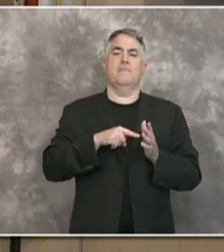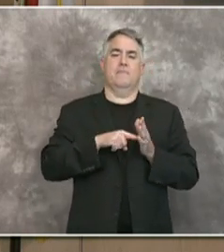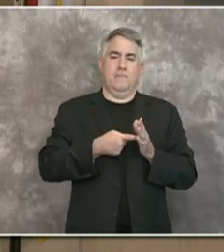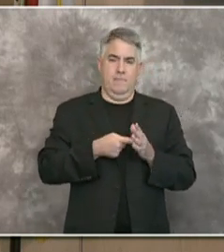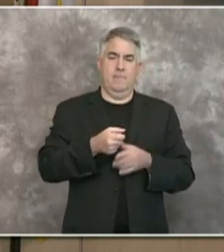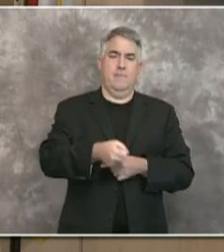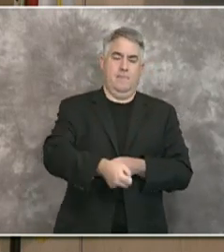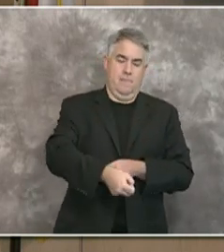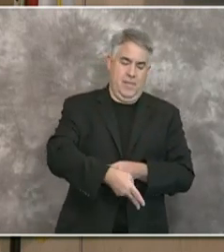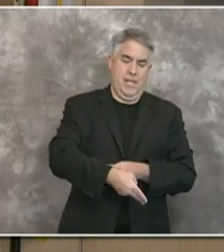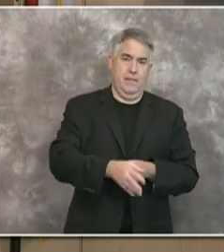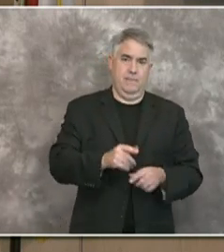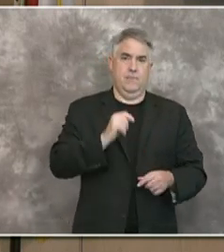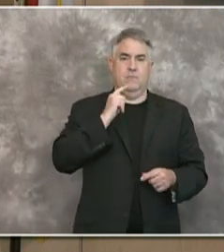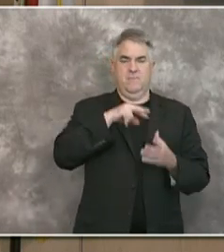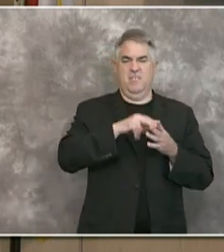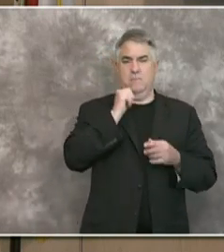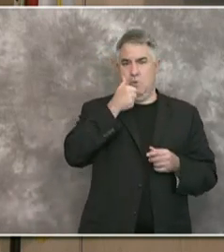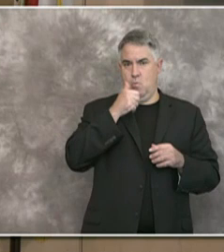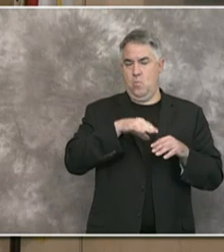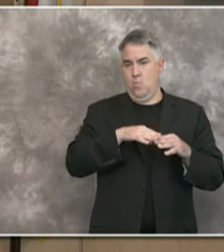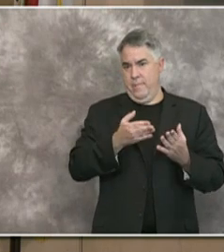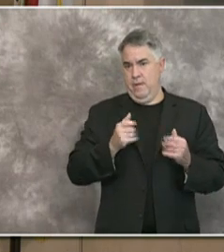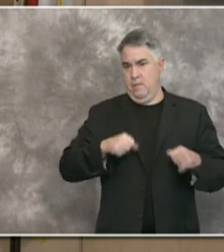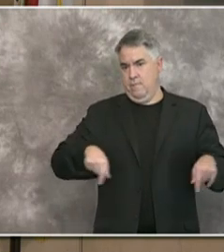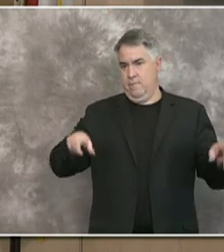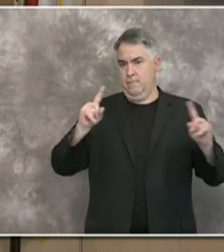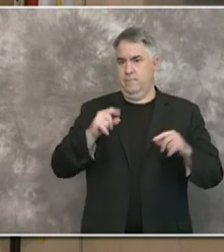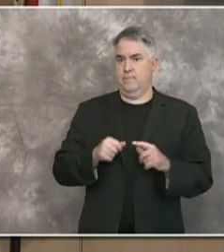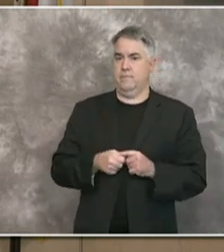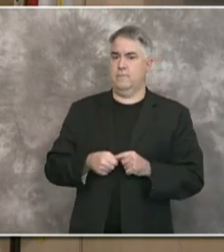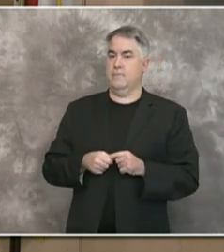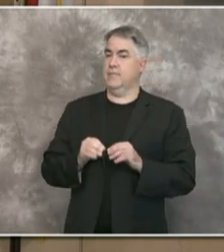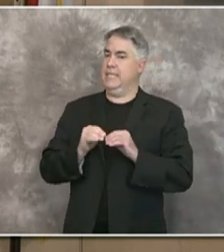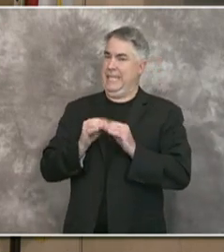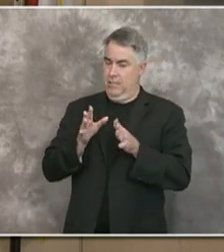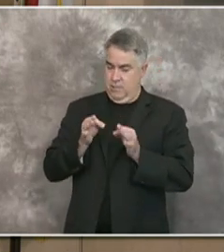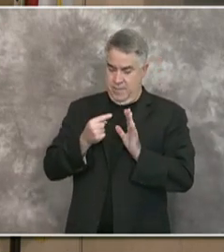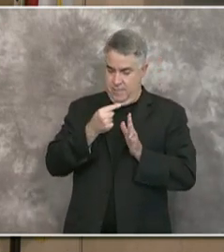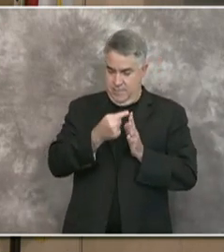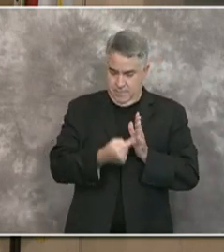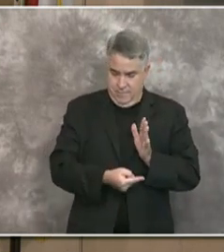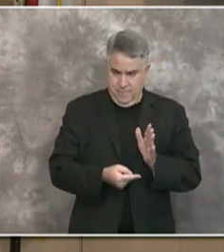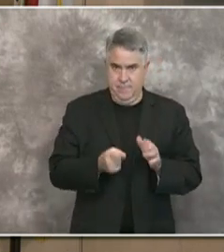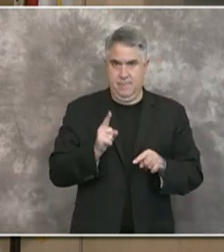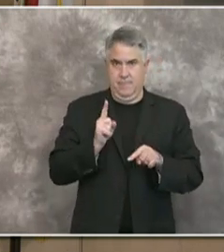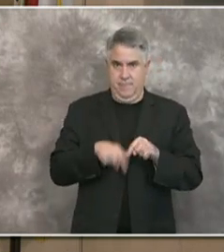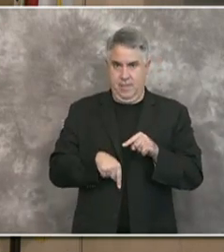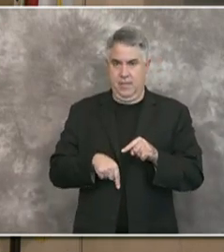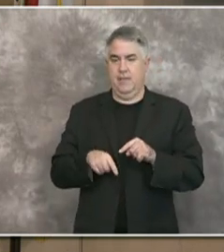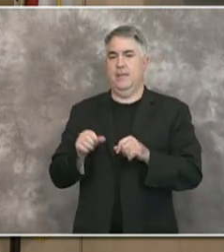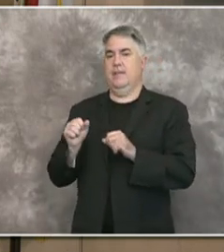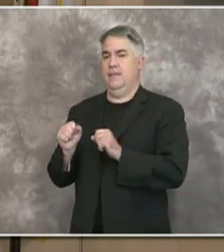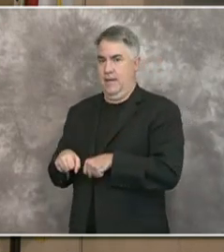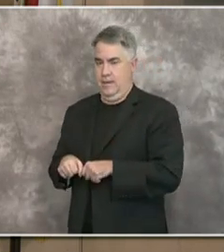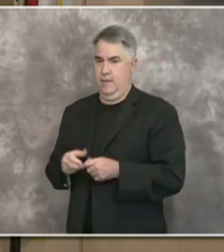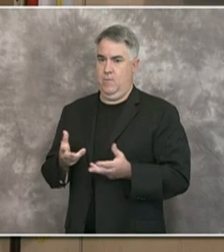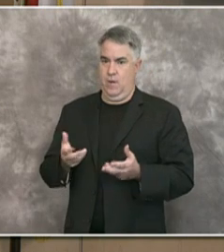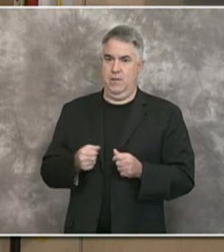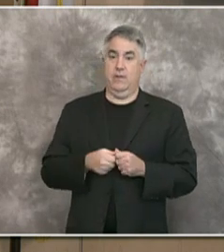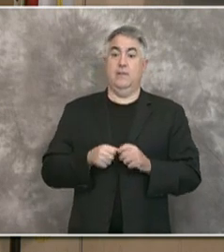midnight tonight, and the guidance is clearly identified in the